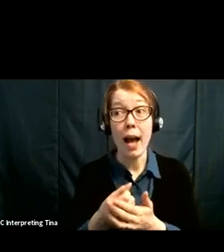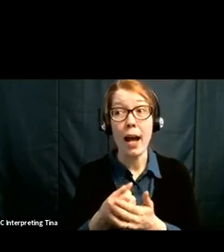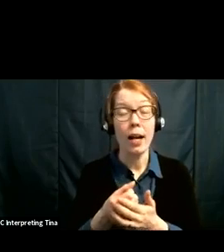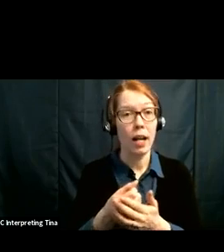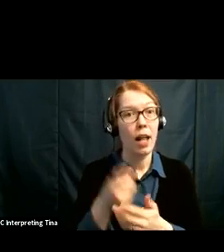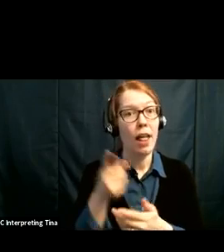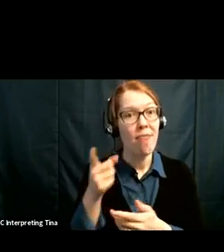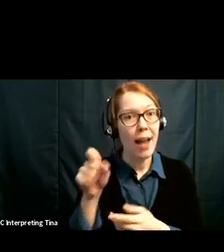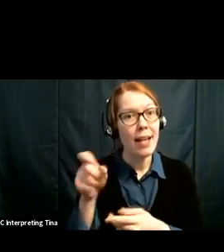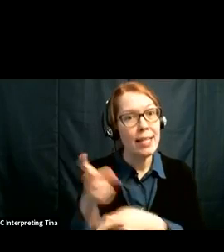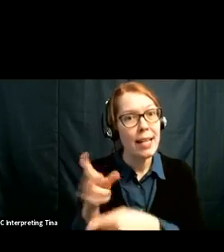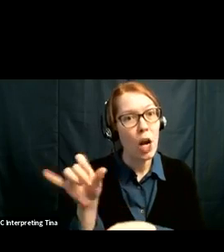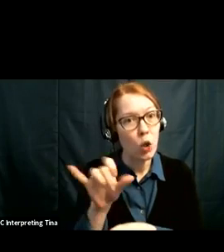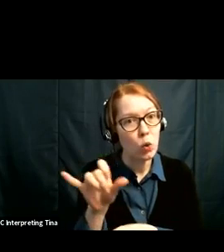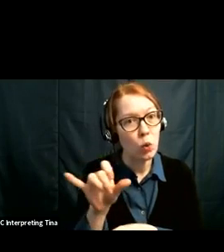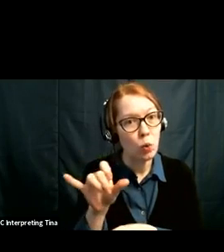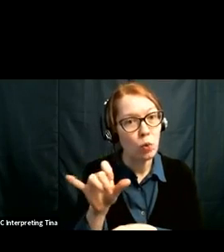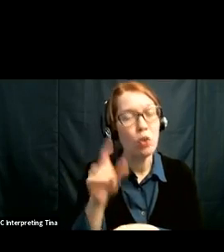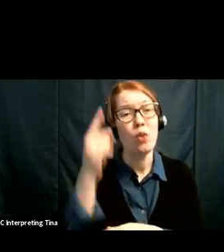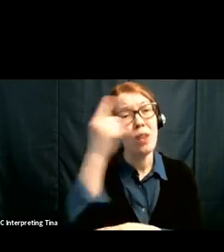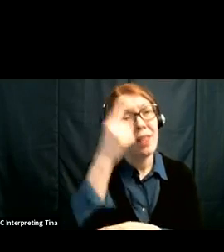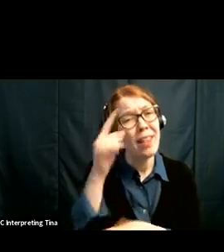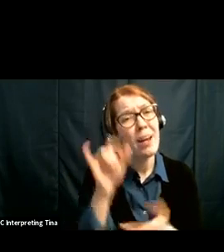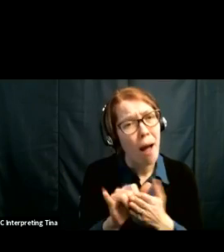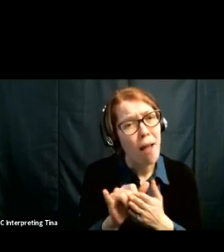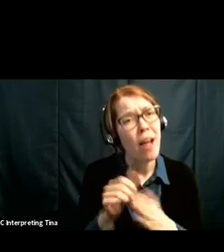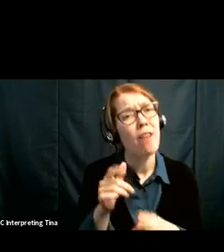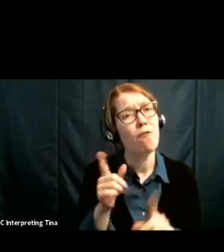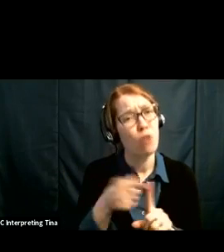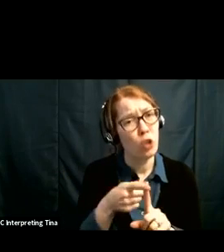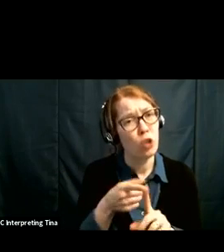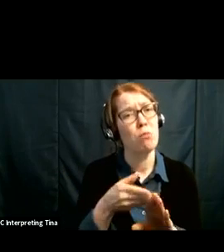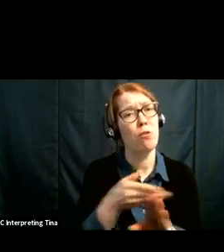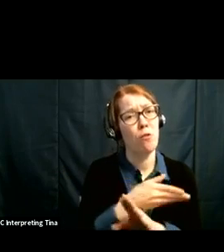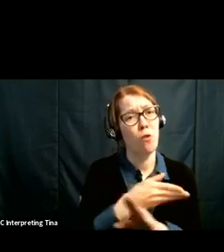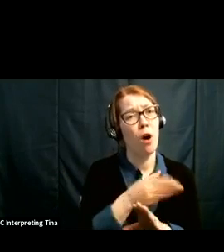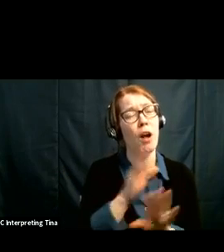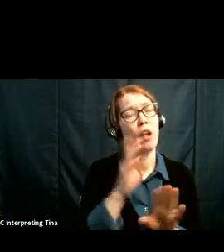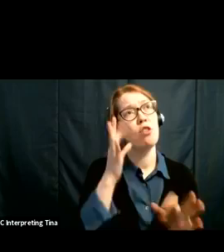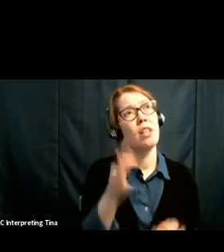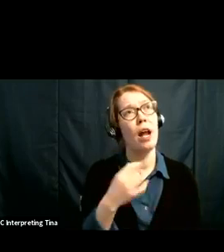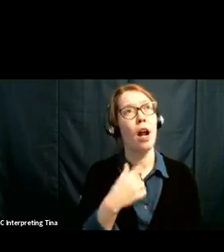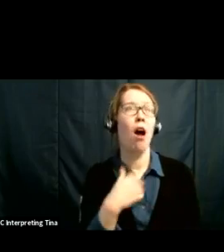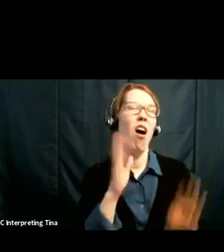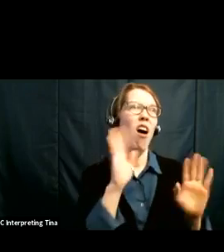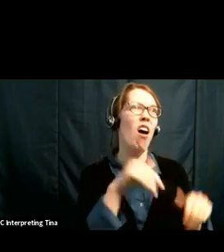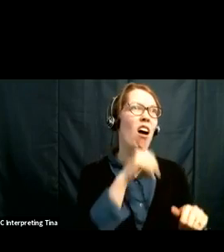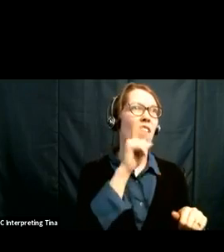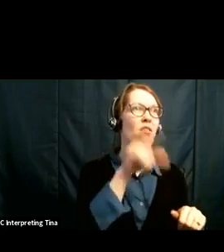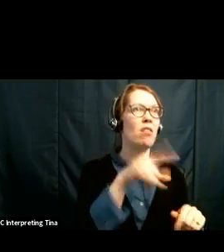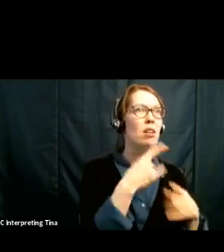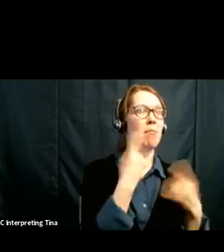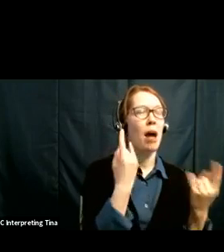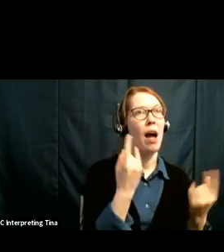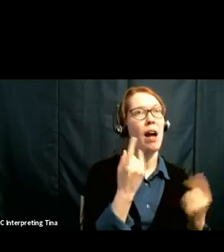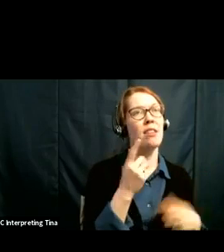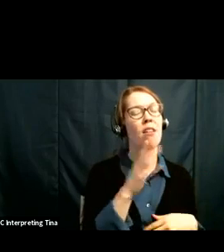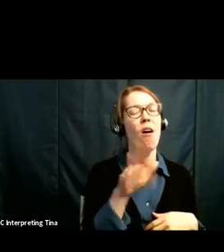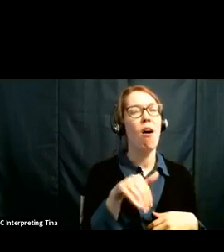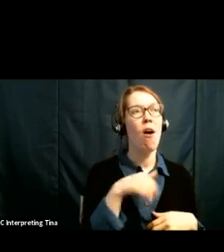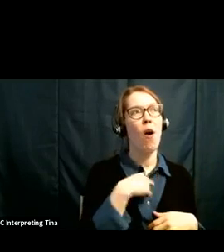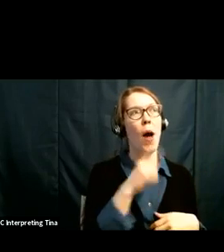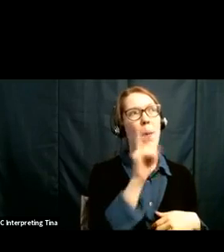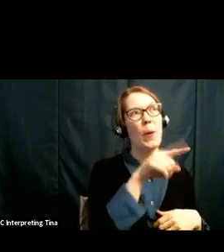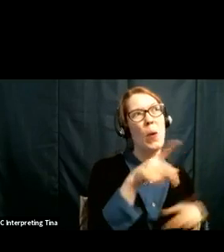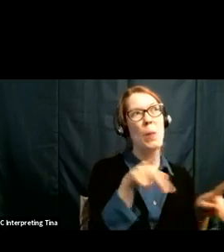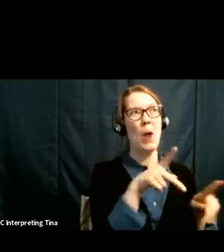again, just think about that before you don't want to wear that face covering, or that you want to go to that large party or that backyard